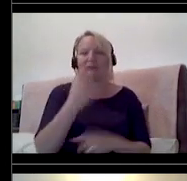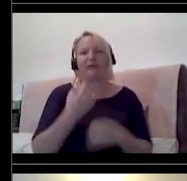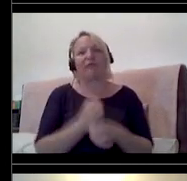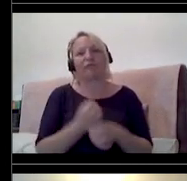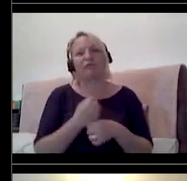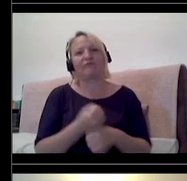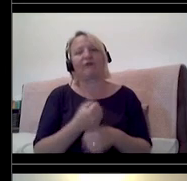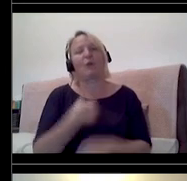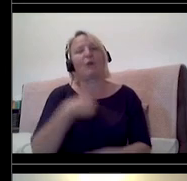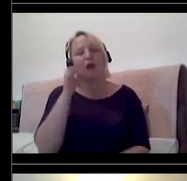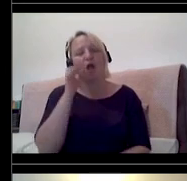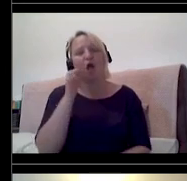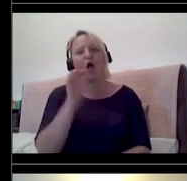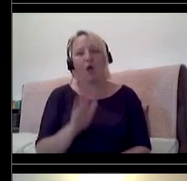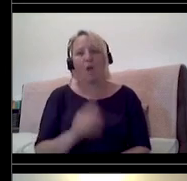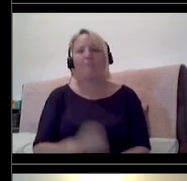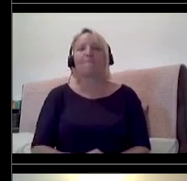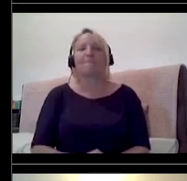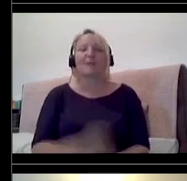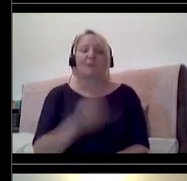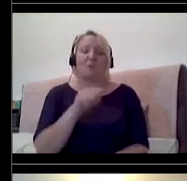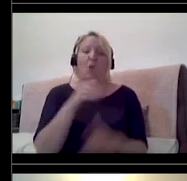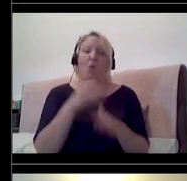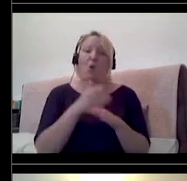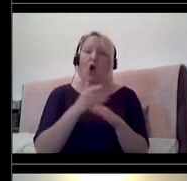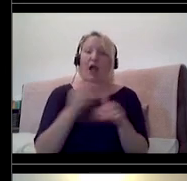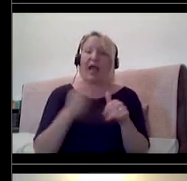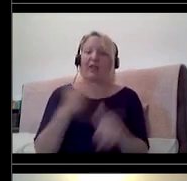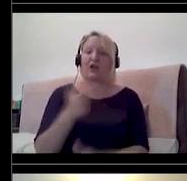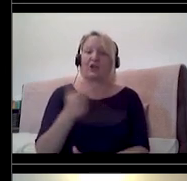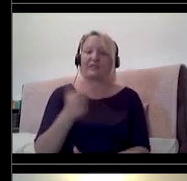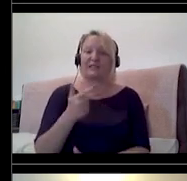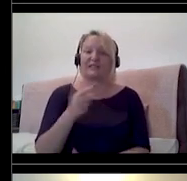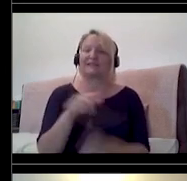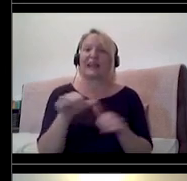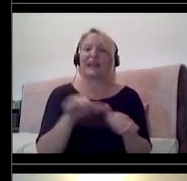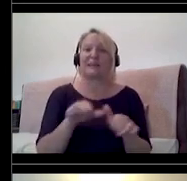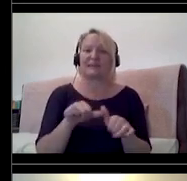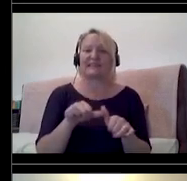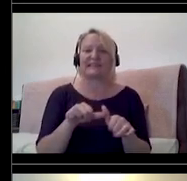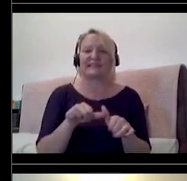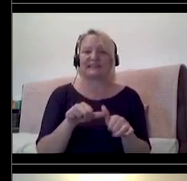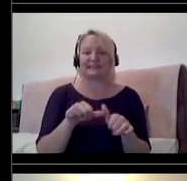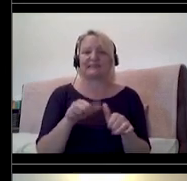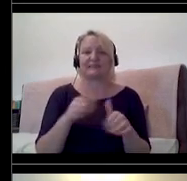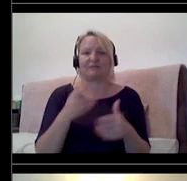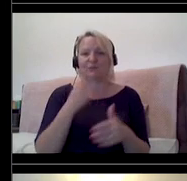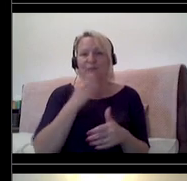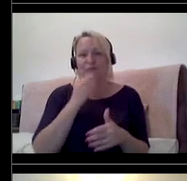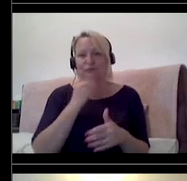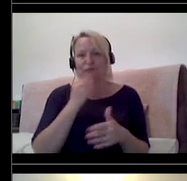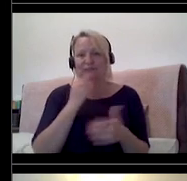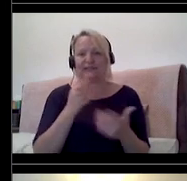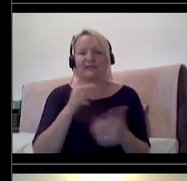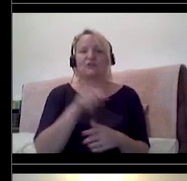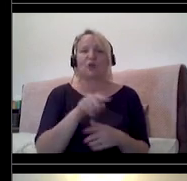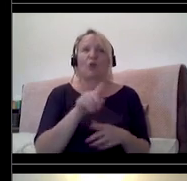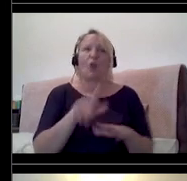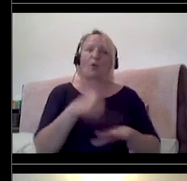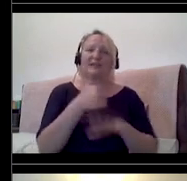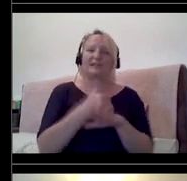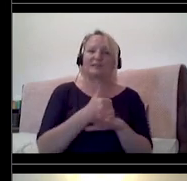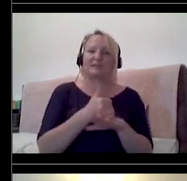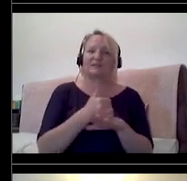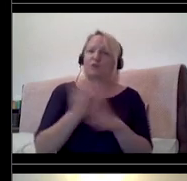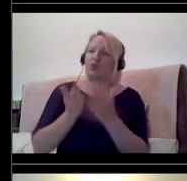on the A13 are limited in duration. The reduced lanes and the speed limit will only be in place during the